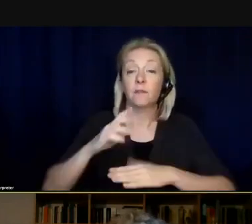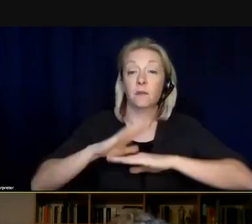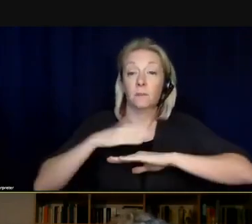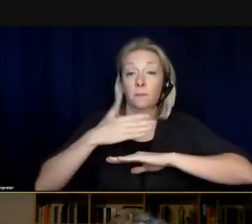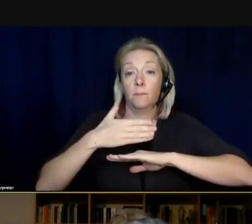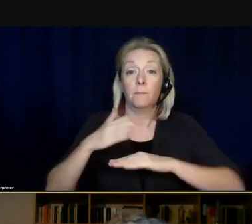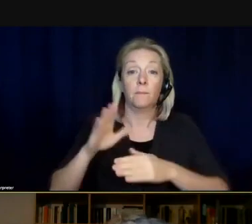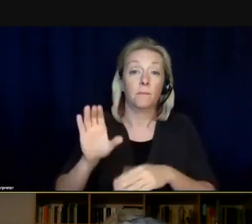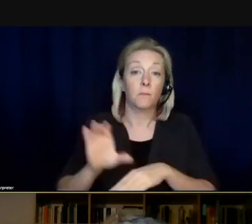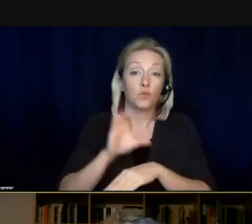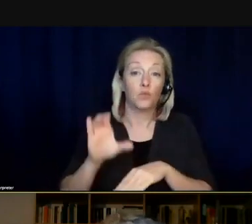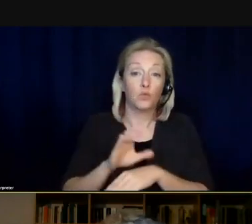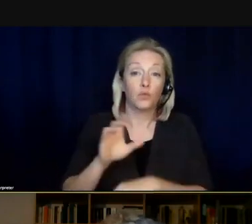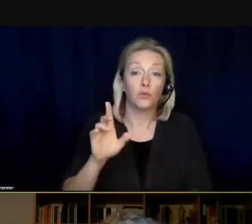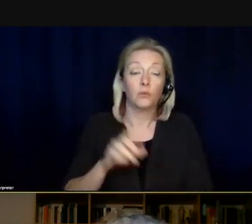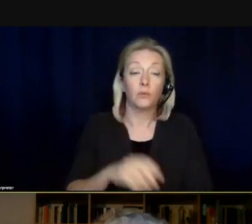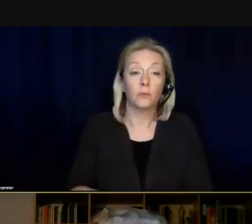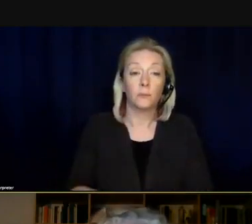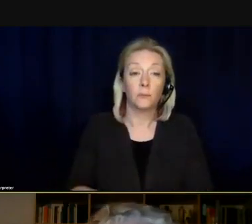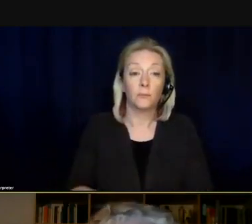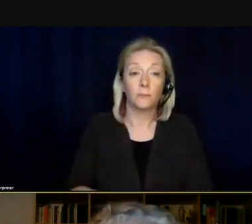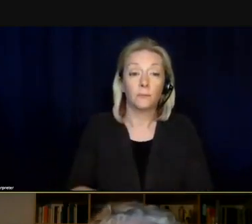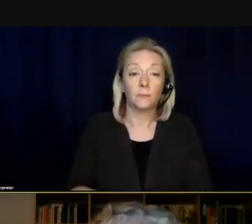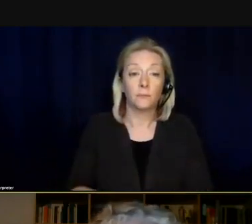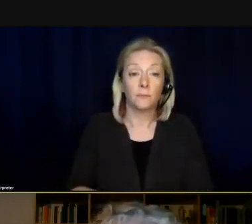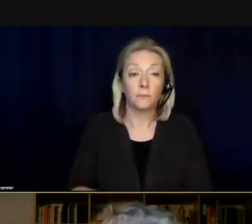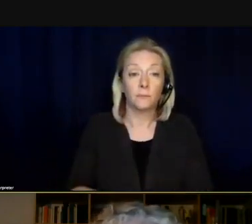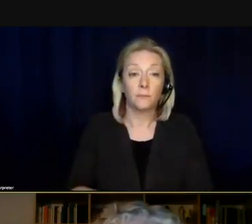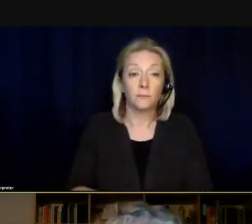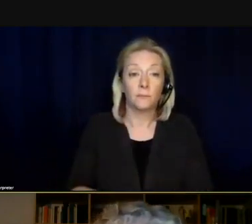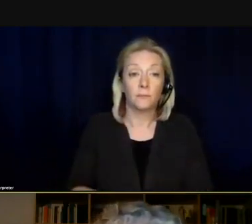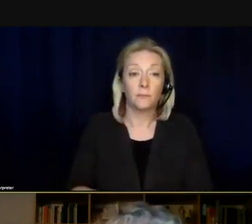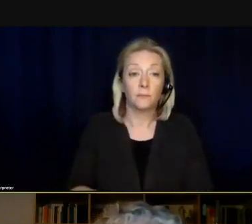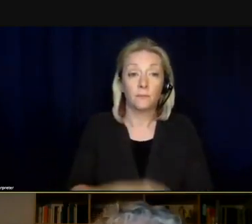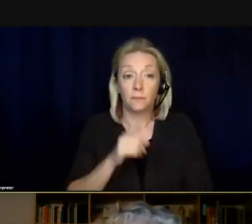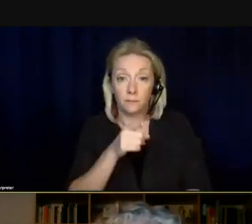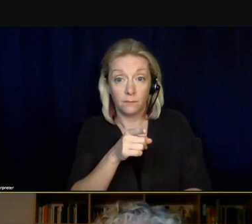says save to the desktop, what it really means is save to your computer. When you save